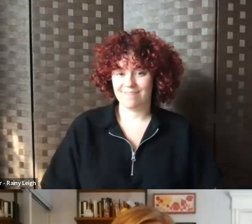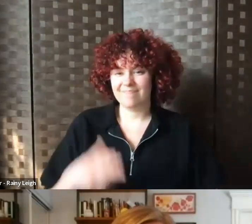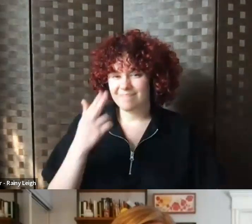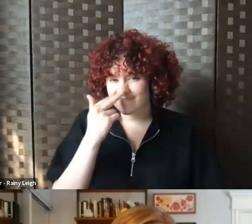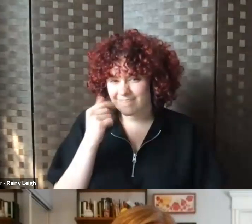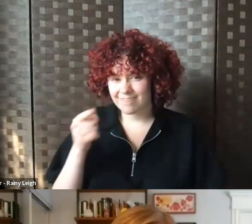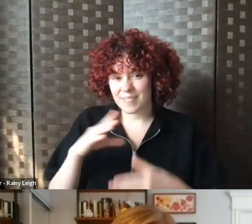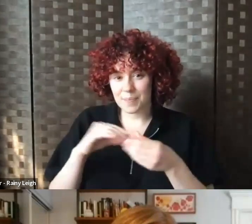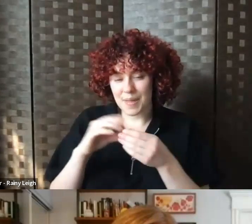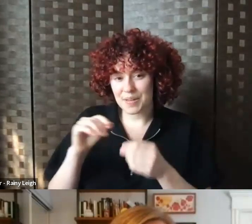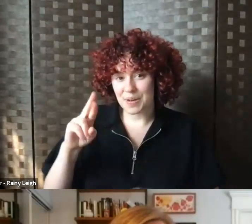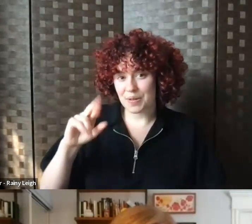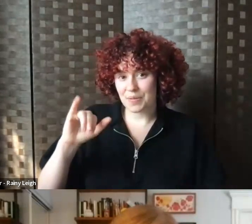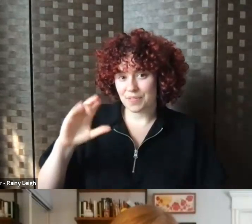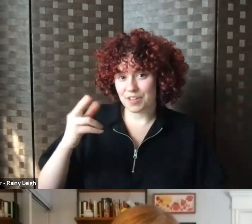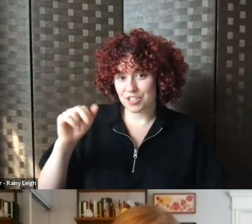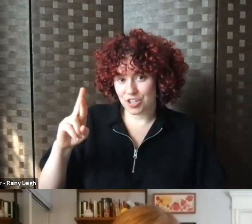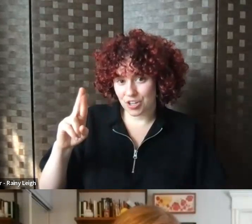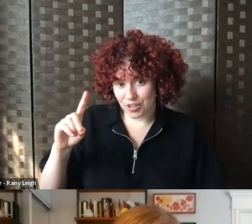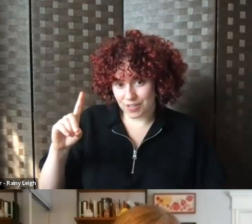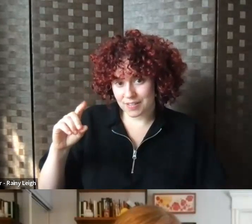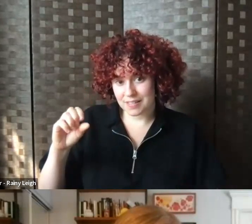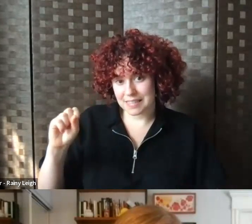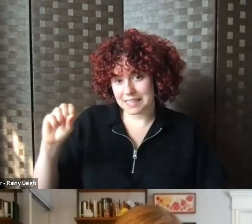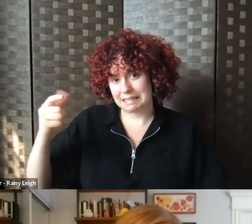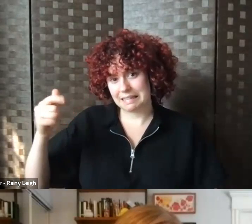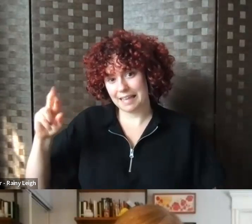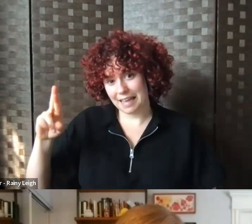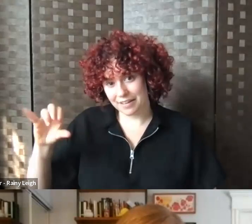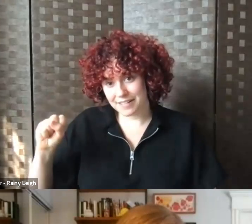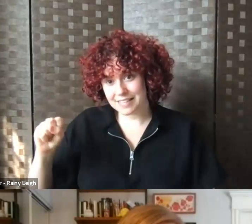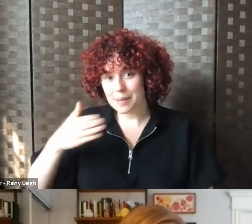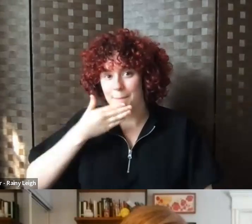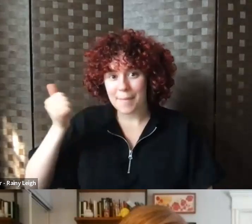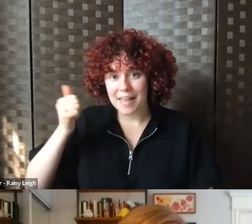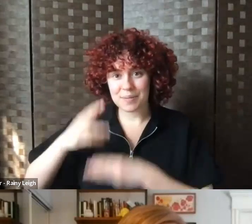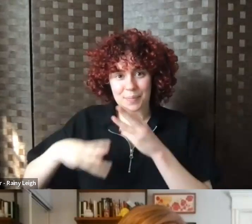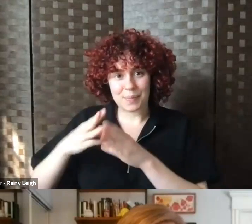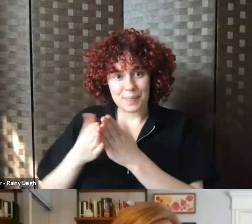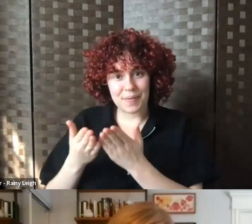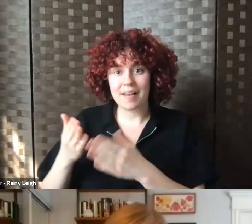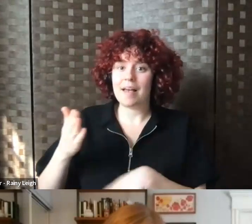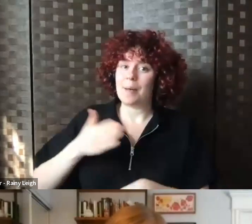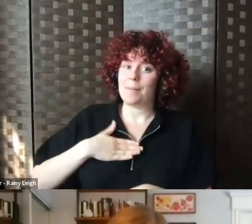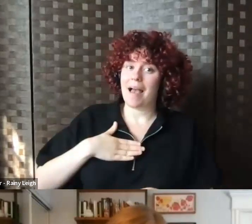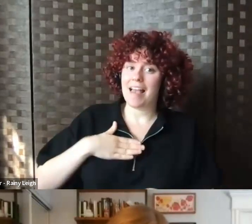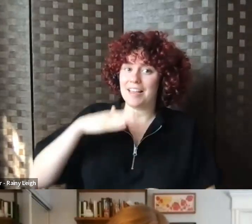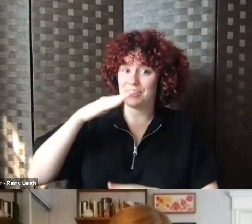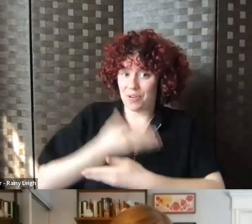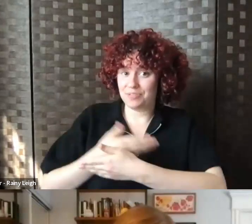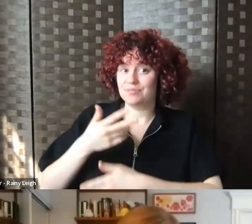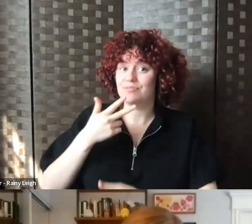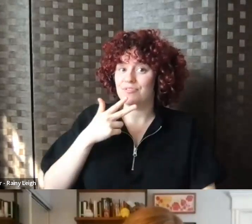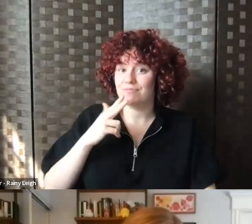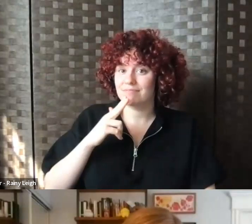Scarry's Best Word Book Ever, because my 3.5-year-old has that book and she does the same thing. She lays on the floor, she's got the book out in front of